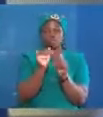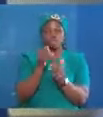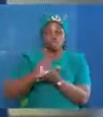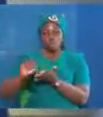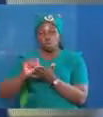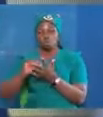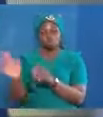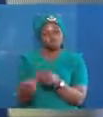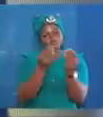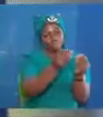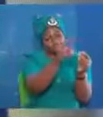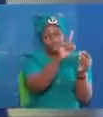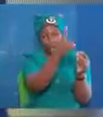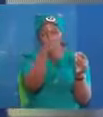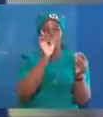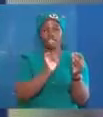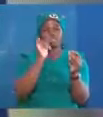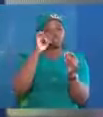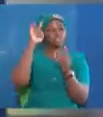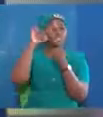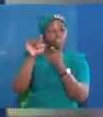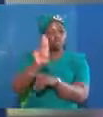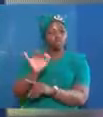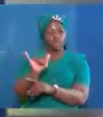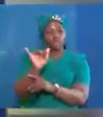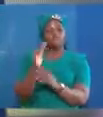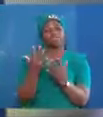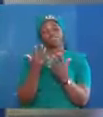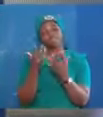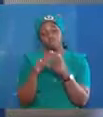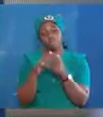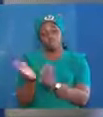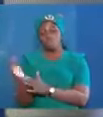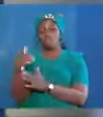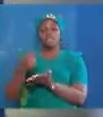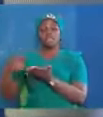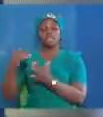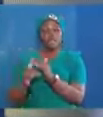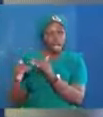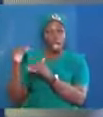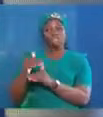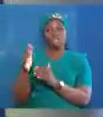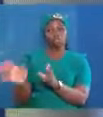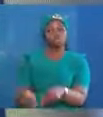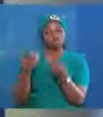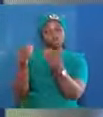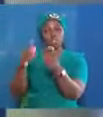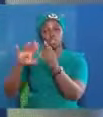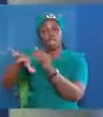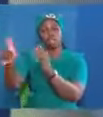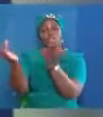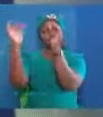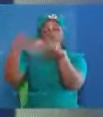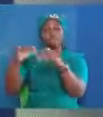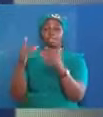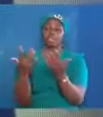approved the format that we intend to use to collect the signatures. And after that, we will take it to the county assemblies, and